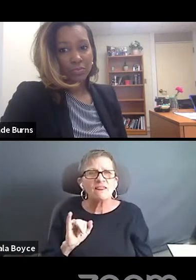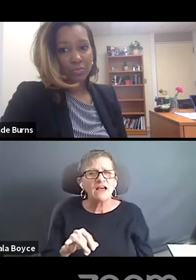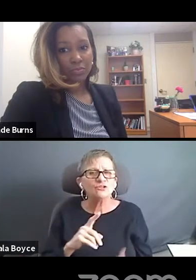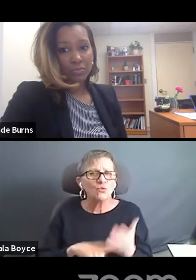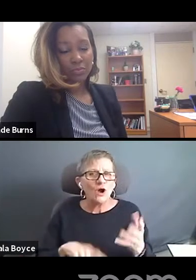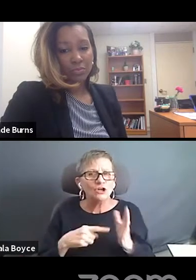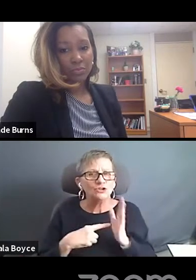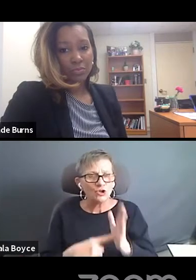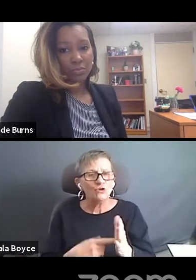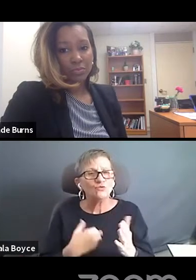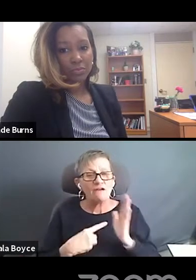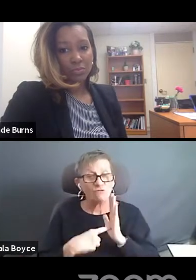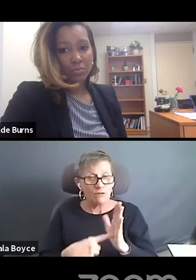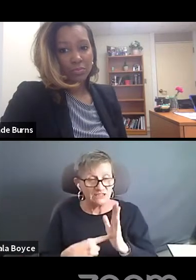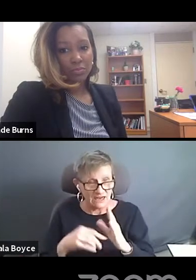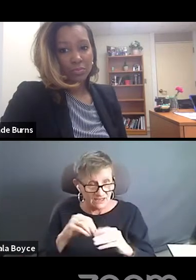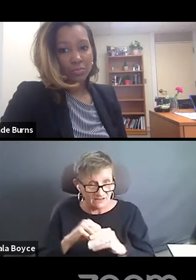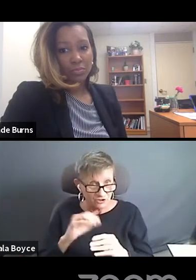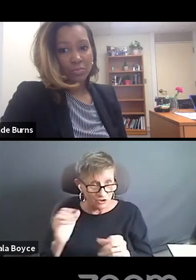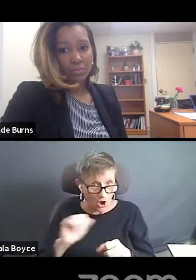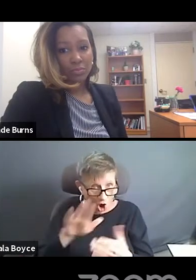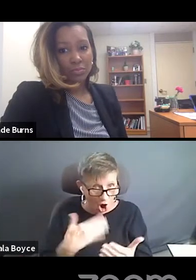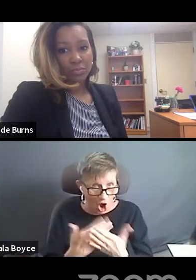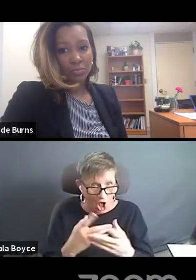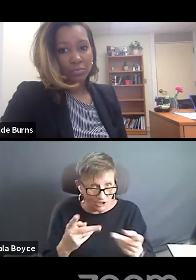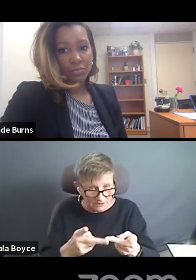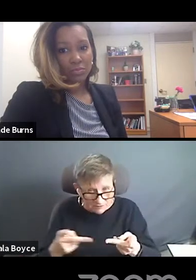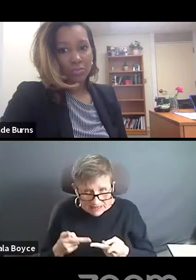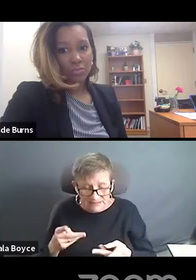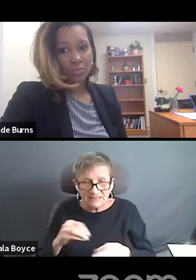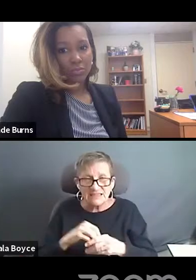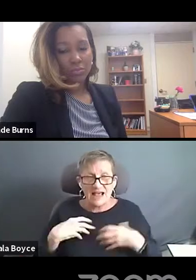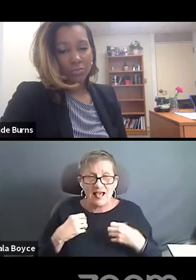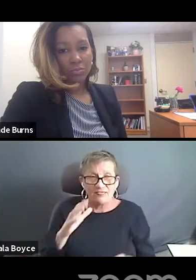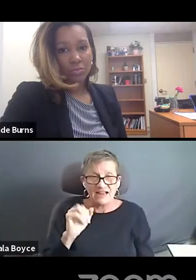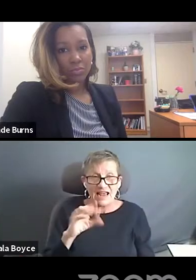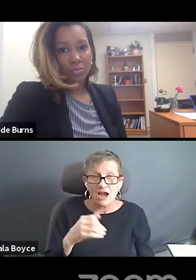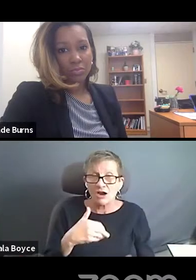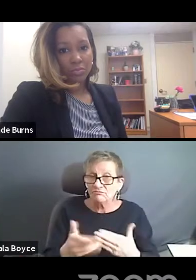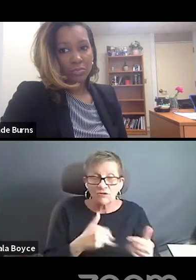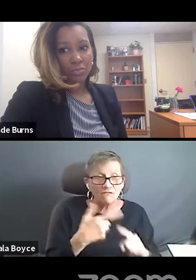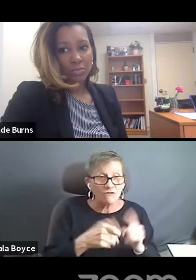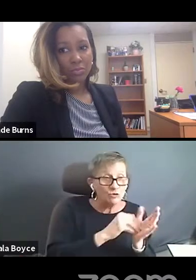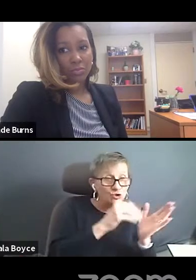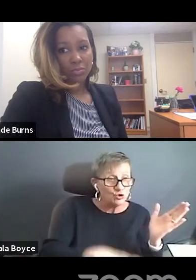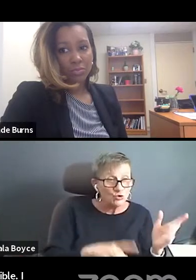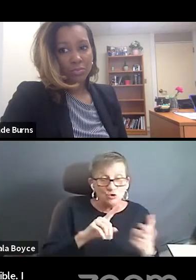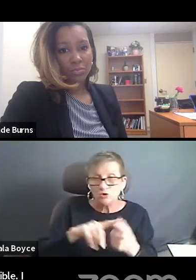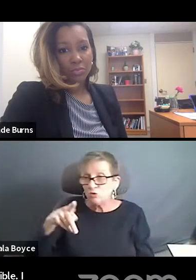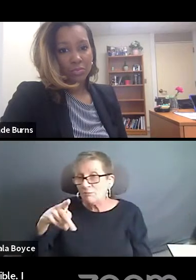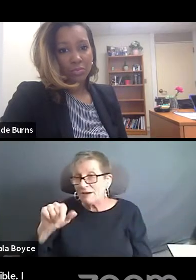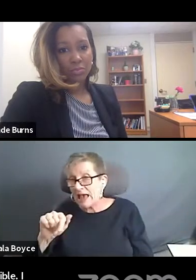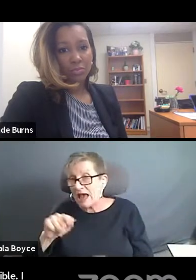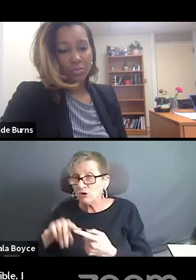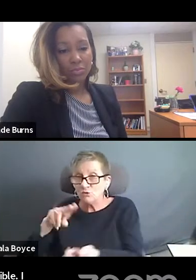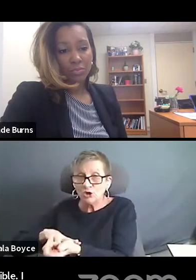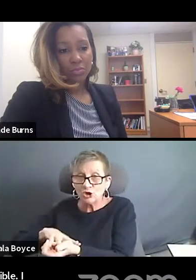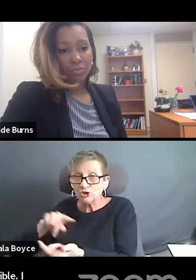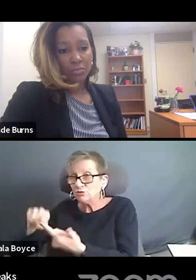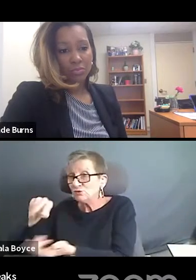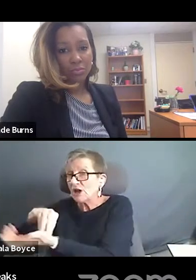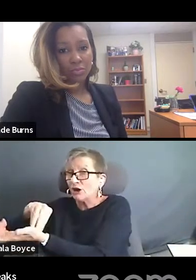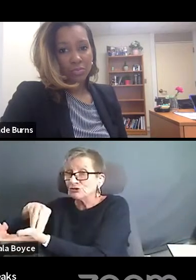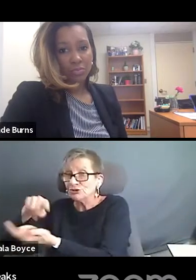having representation in all spaces of, you know, healthcare, whether it's from a student to a PA, to a nurse, to a physician,